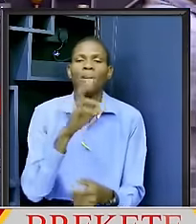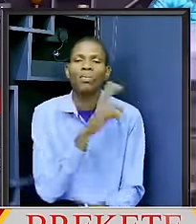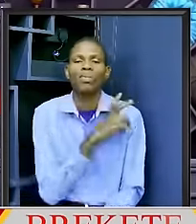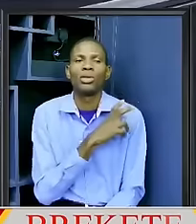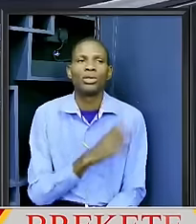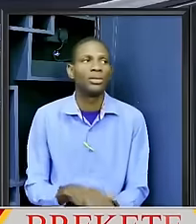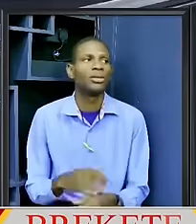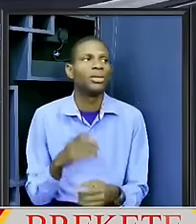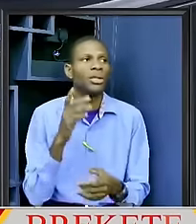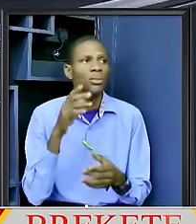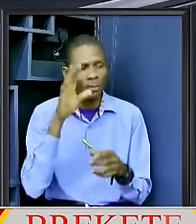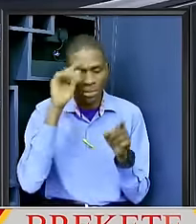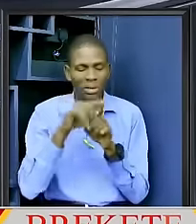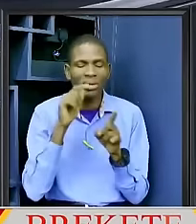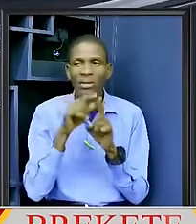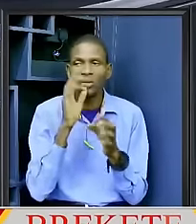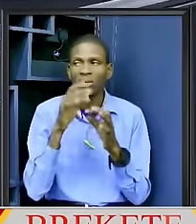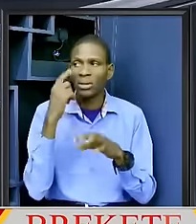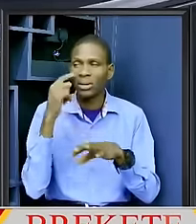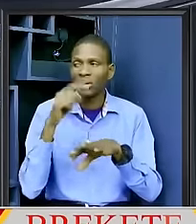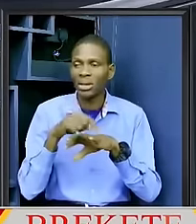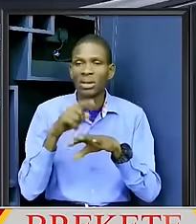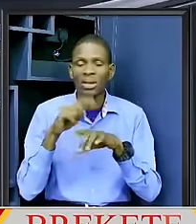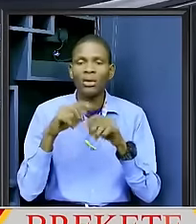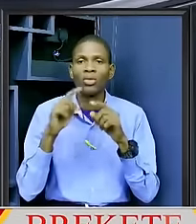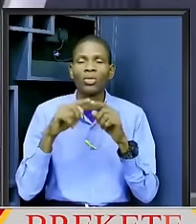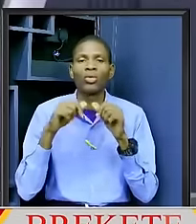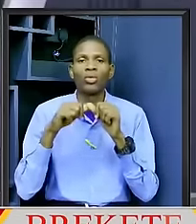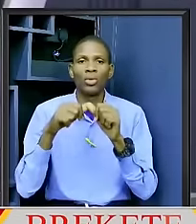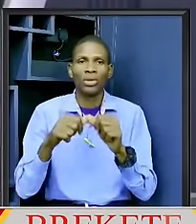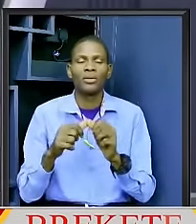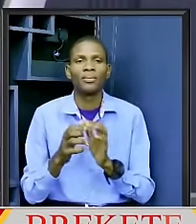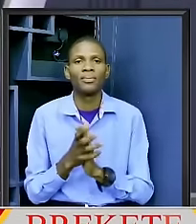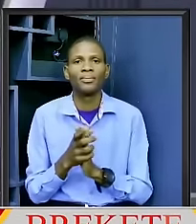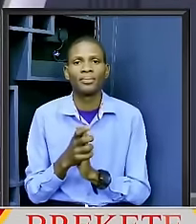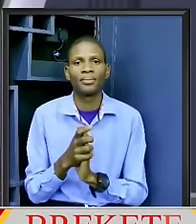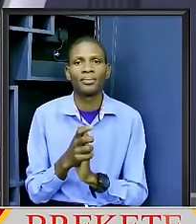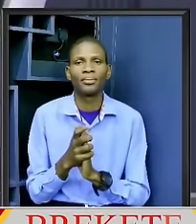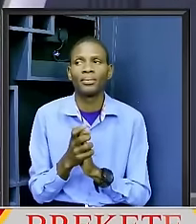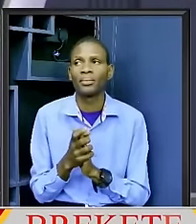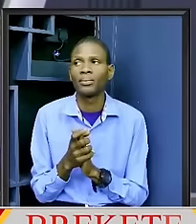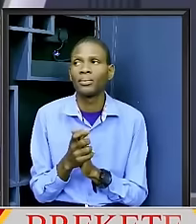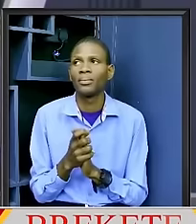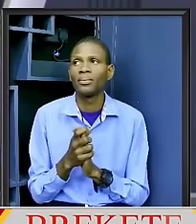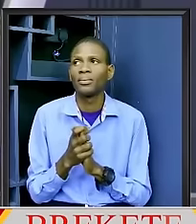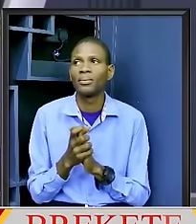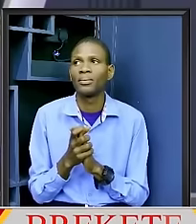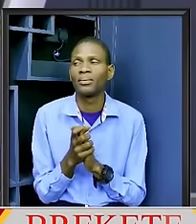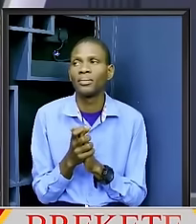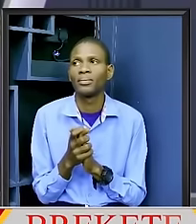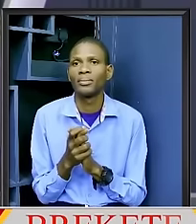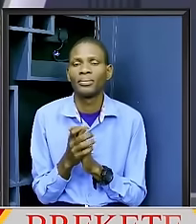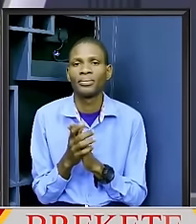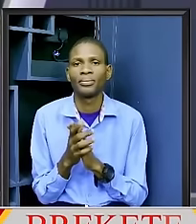My brothers, my sisters, if when I look down and I see the time, then they give us signal to do things, signal make we continue today, but not they go.